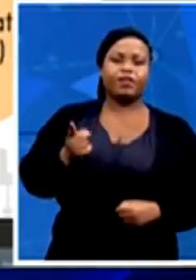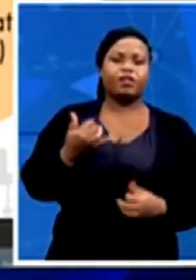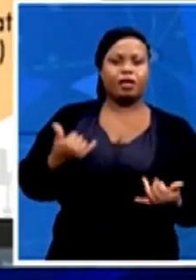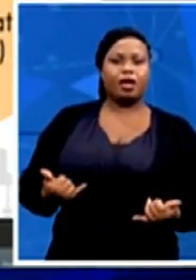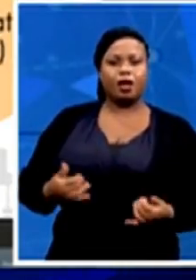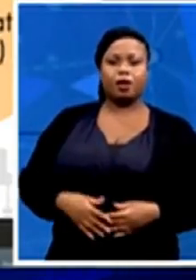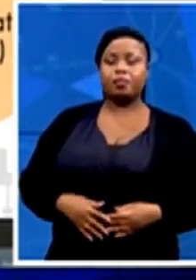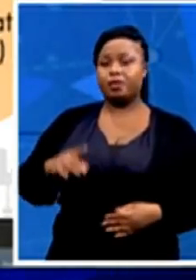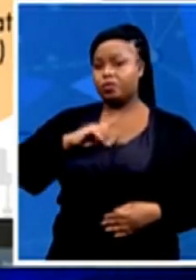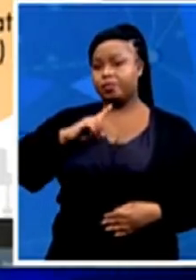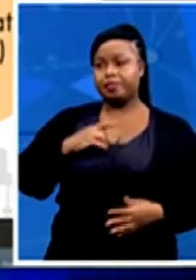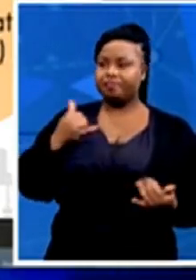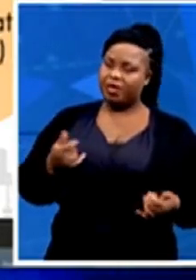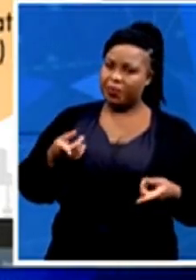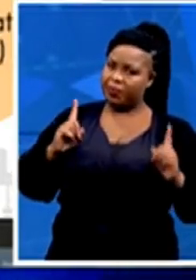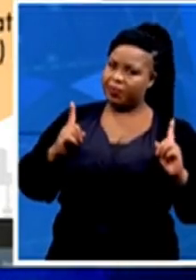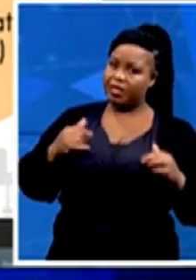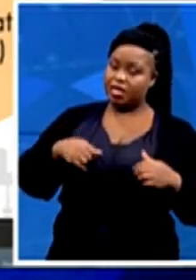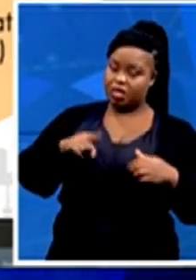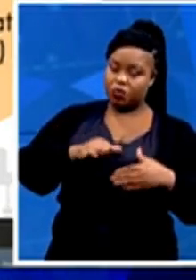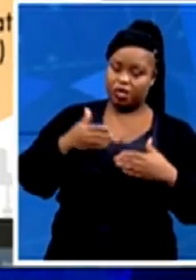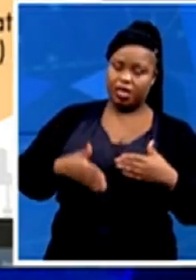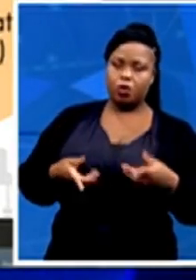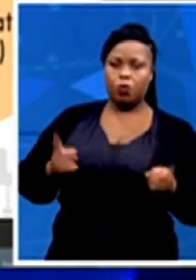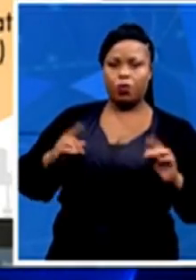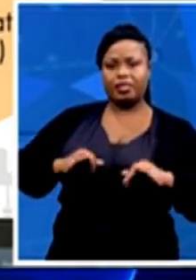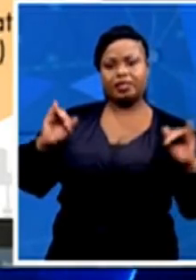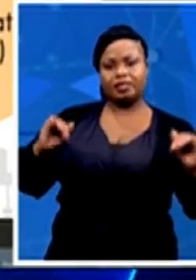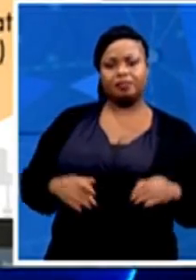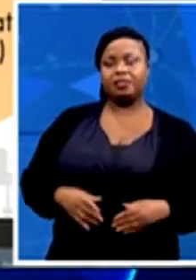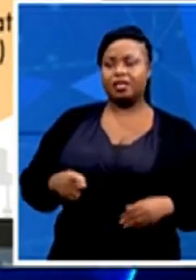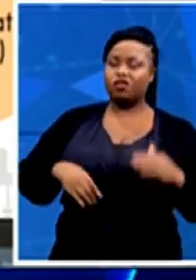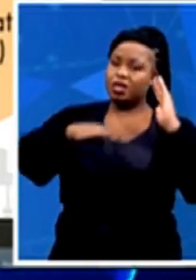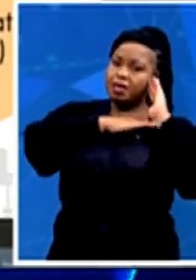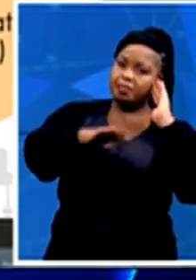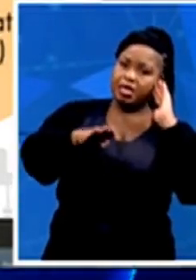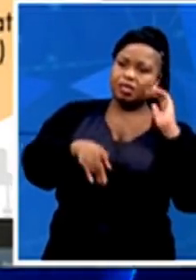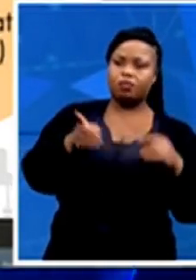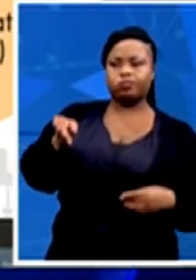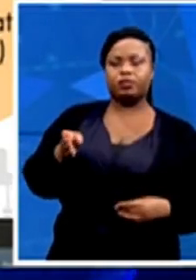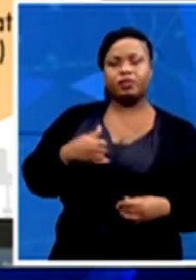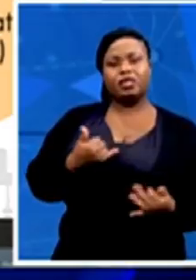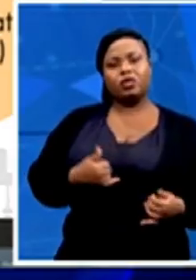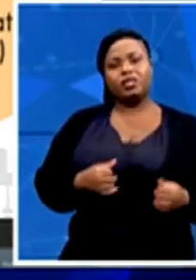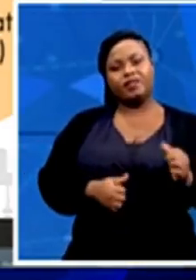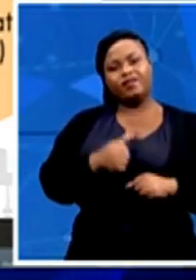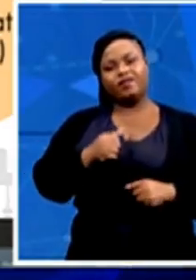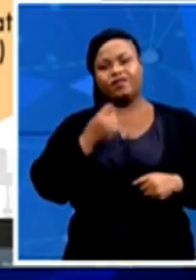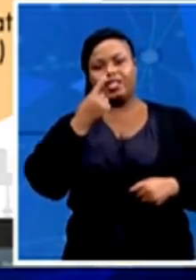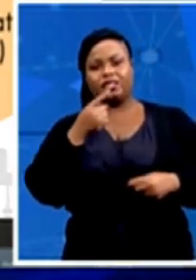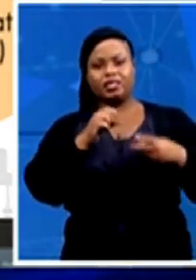coming weekend. So this is the bed capacity we brought online, first wave compared to second to third wave. We potentially can stretch